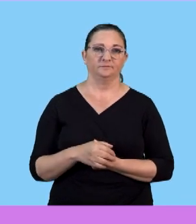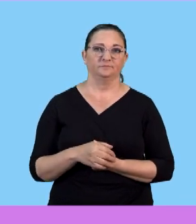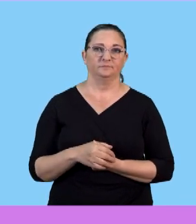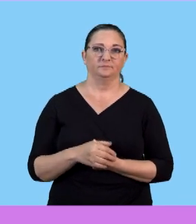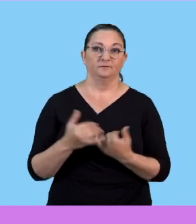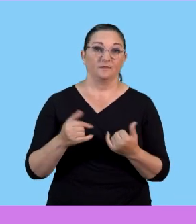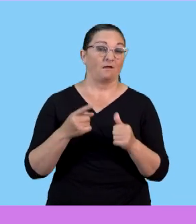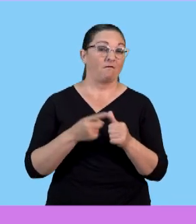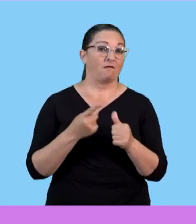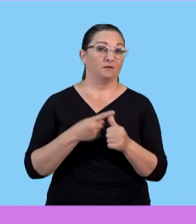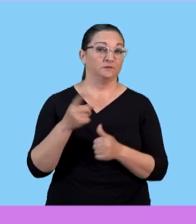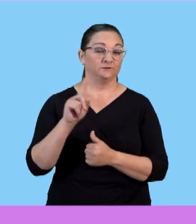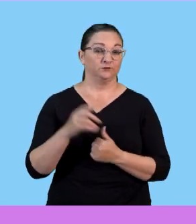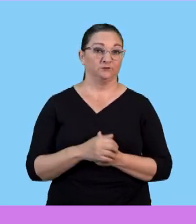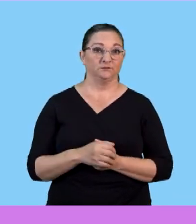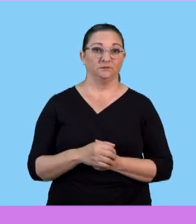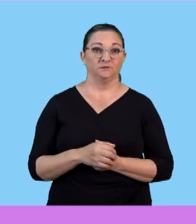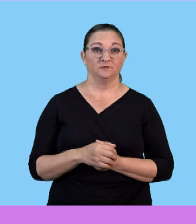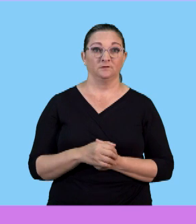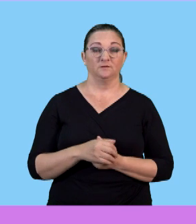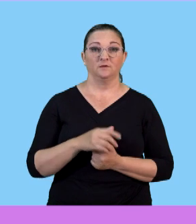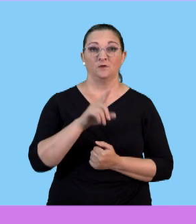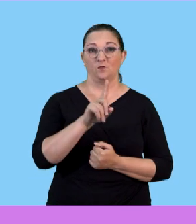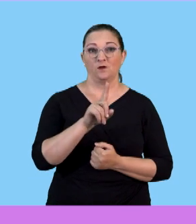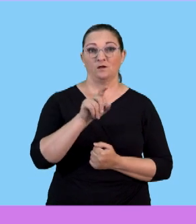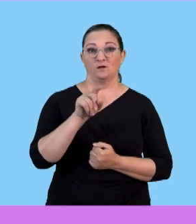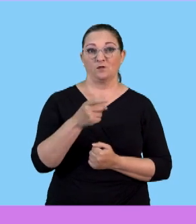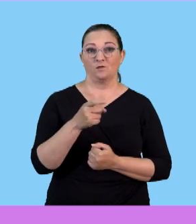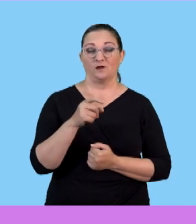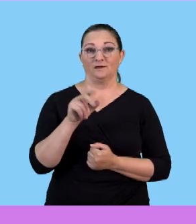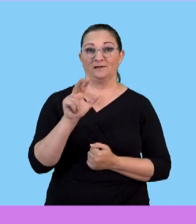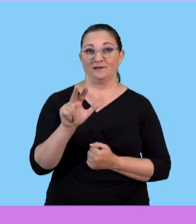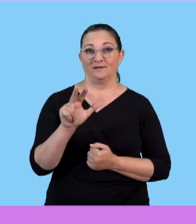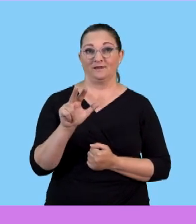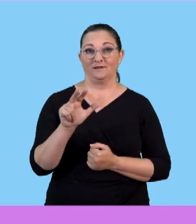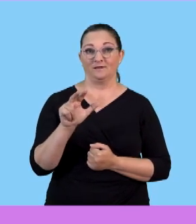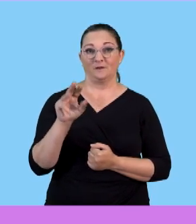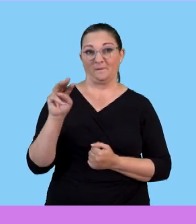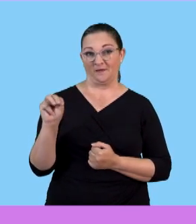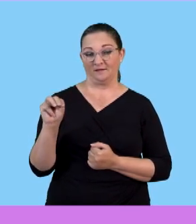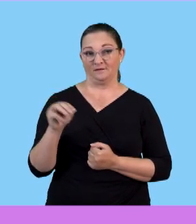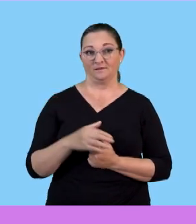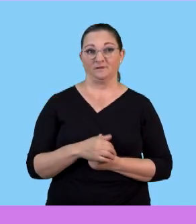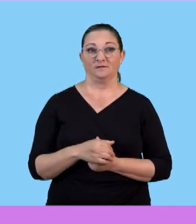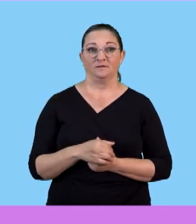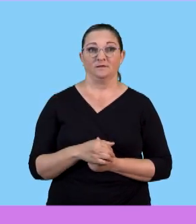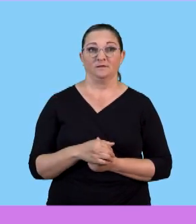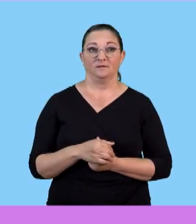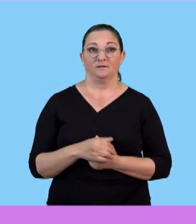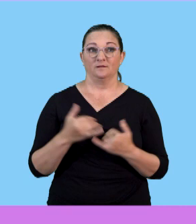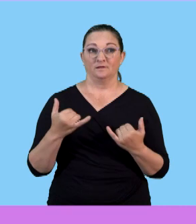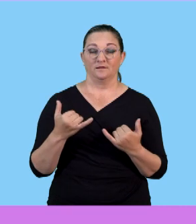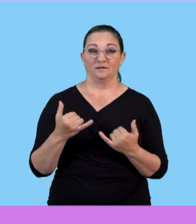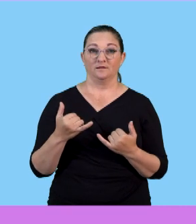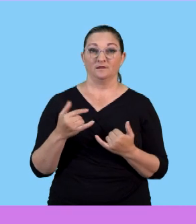well, and then we get our answer as 1,8 meters.